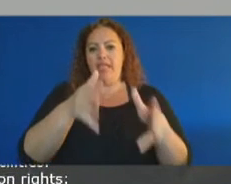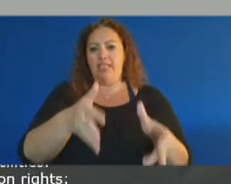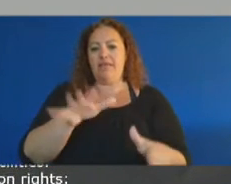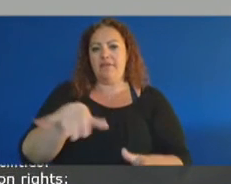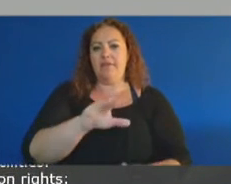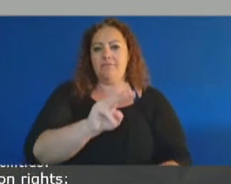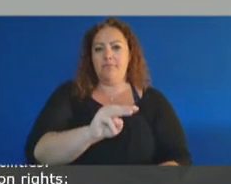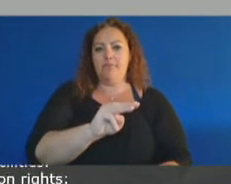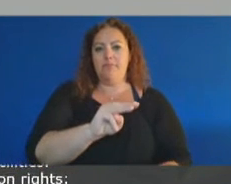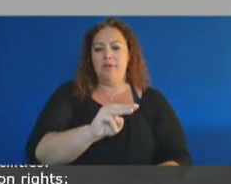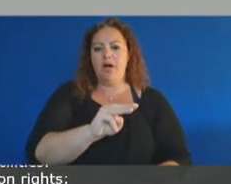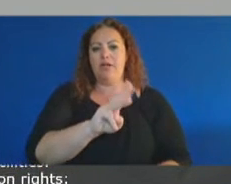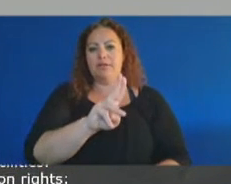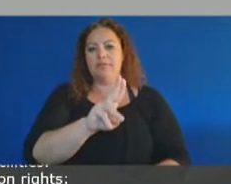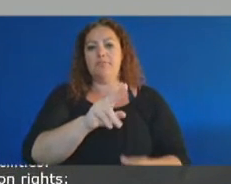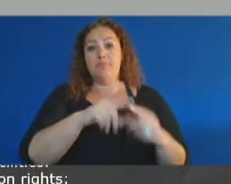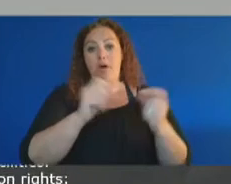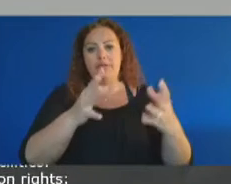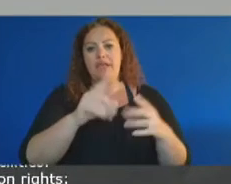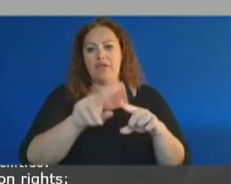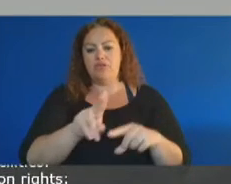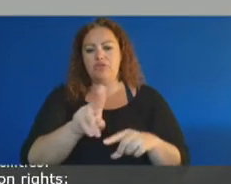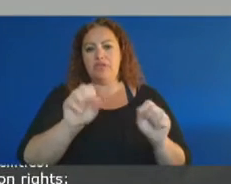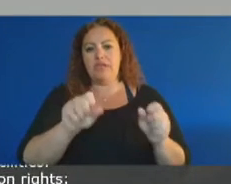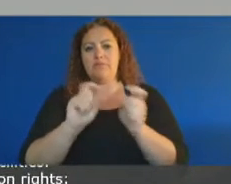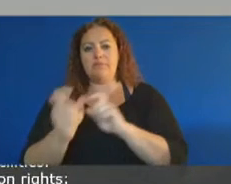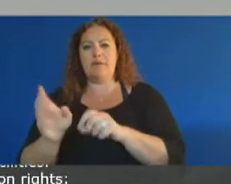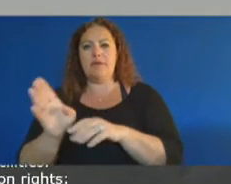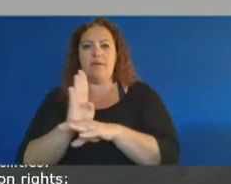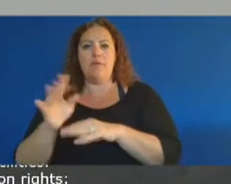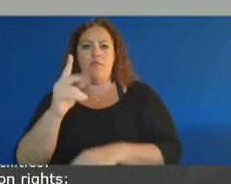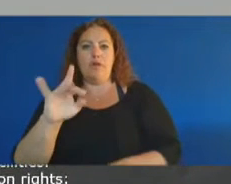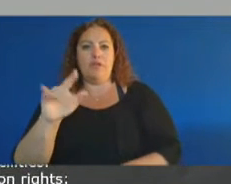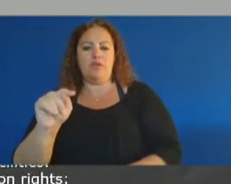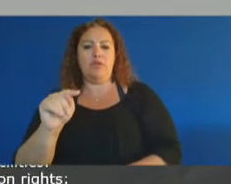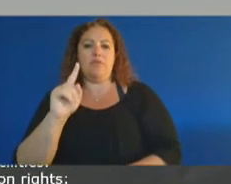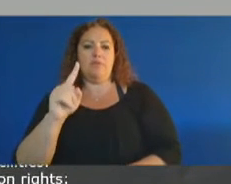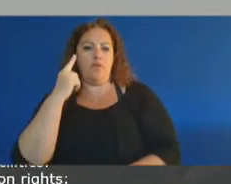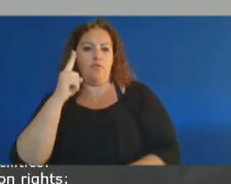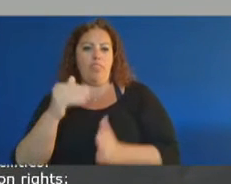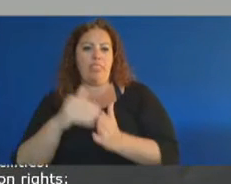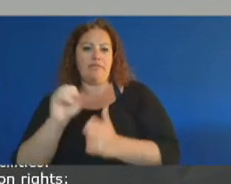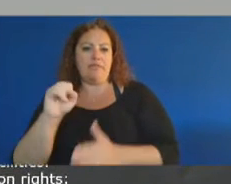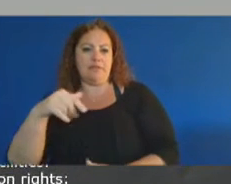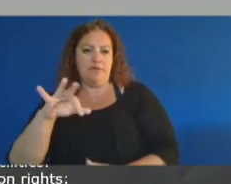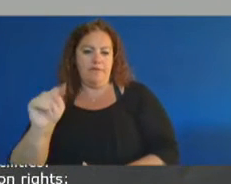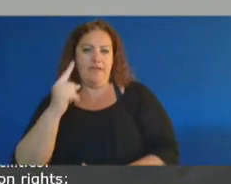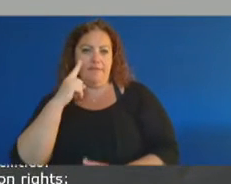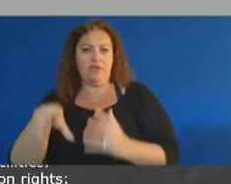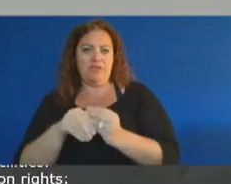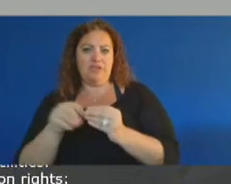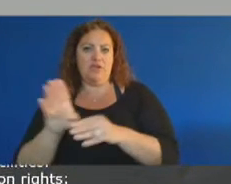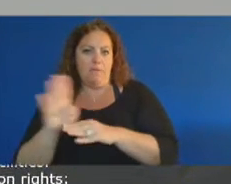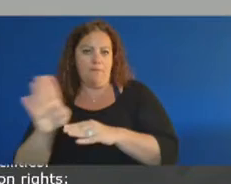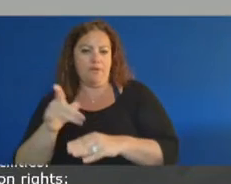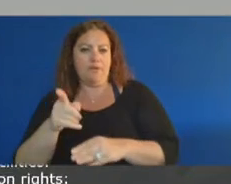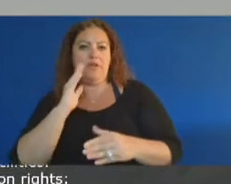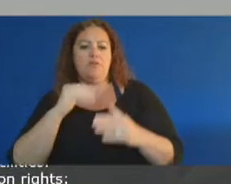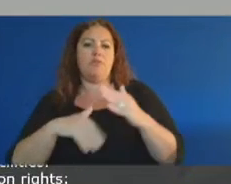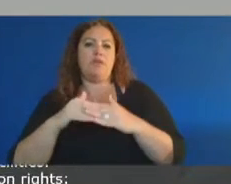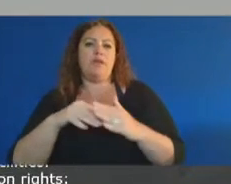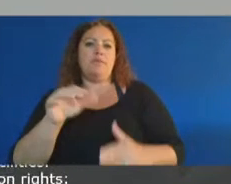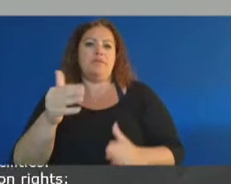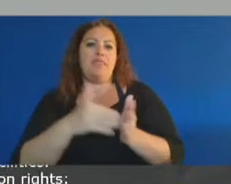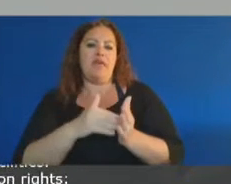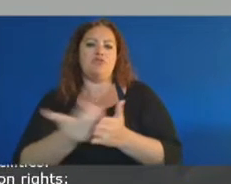converted to a commercial space at a use of one unit to 1,000 ft of additional commercial uh the max for that would be adding up to 10,000 new commercial